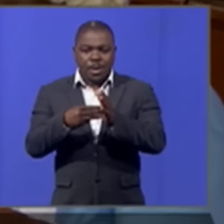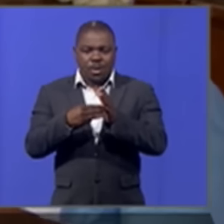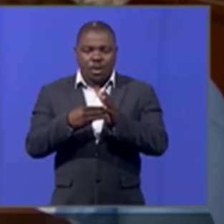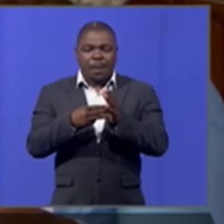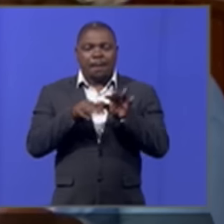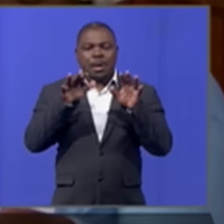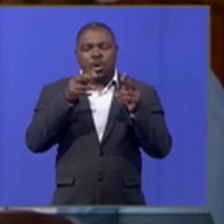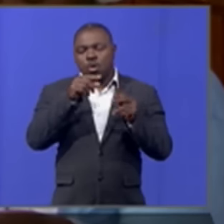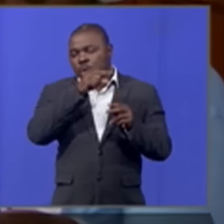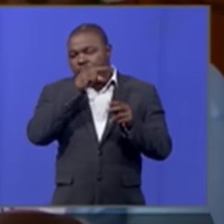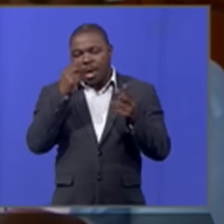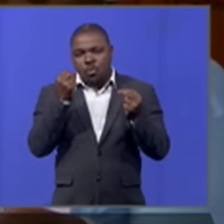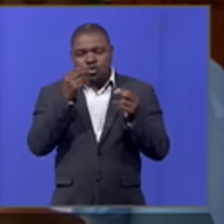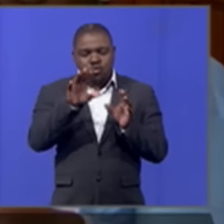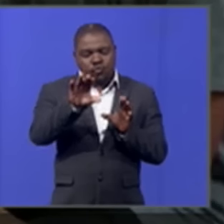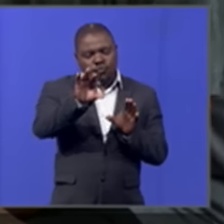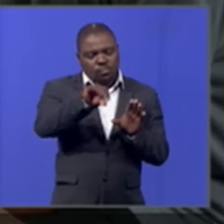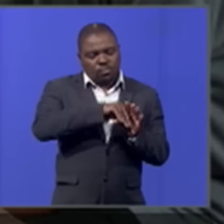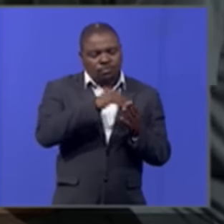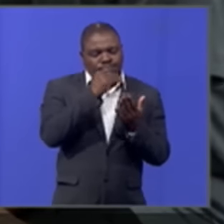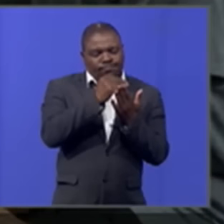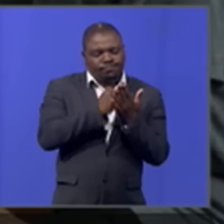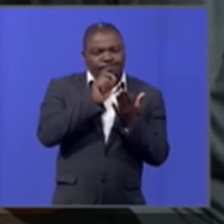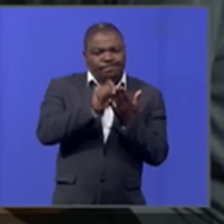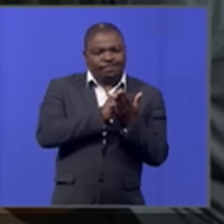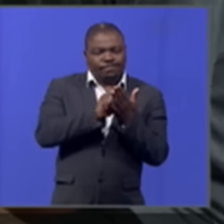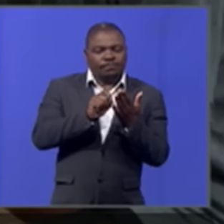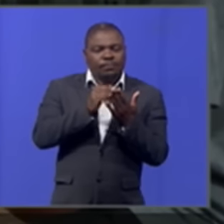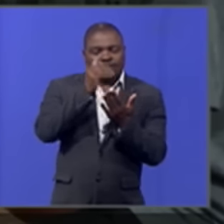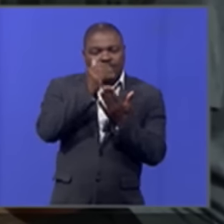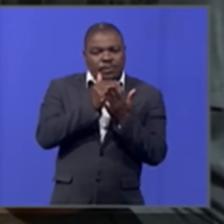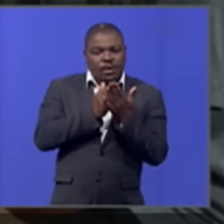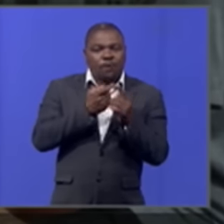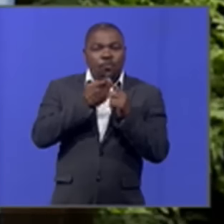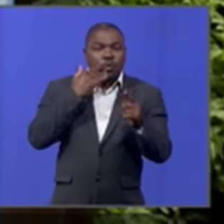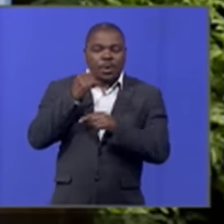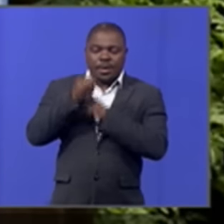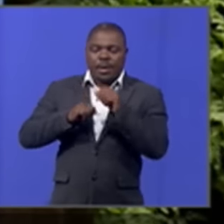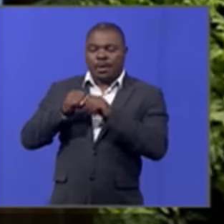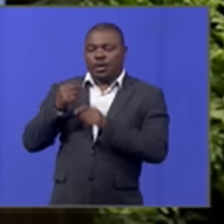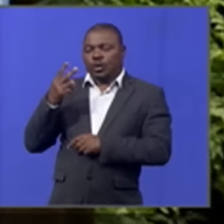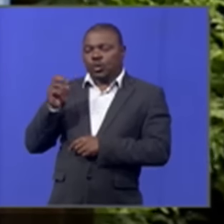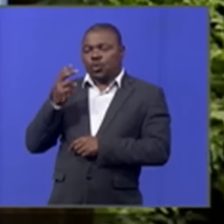ba kwadisitswe mo lenaaneng fa e sa le ditlhopho ka karetso tsa 2024.